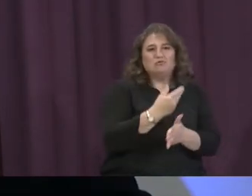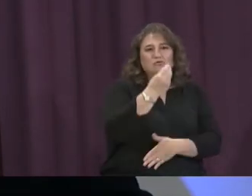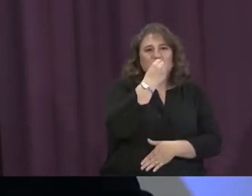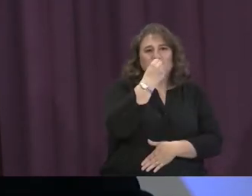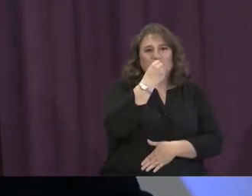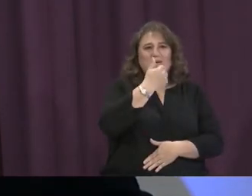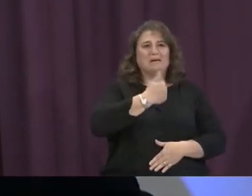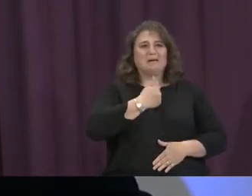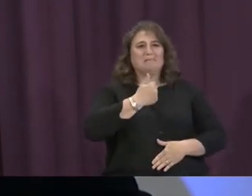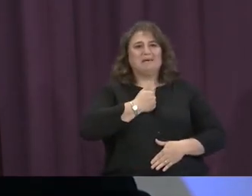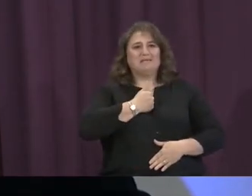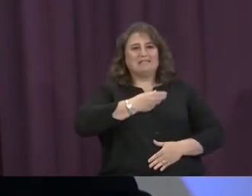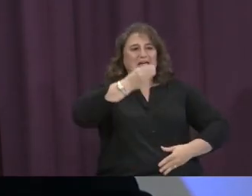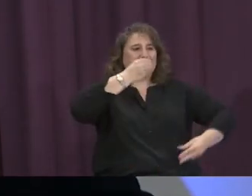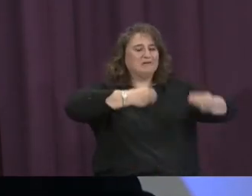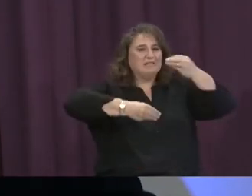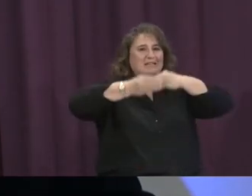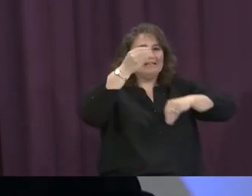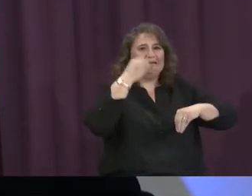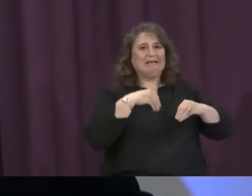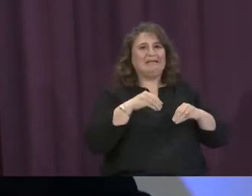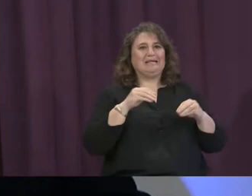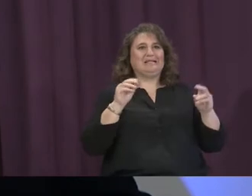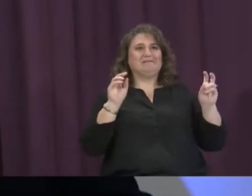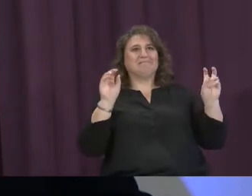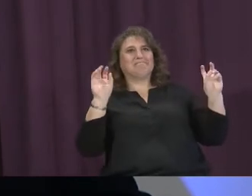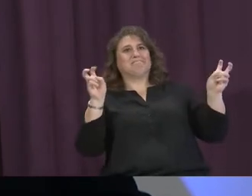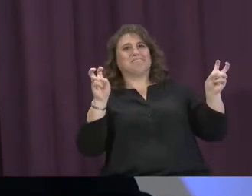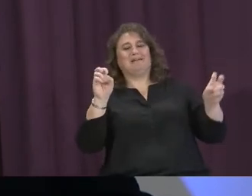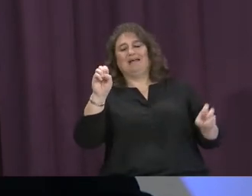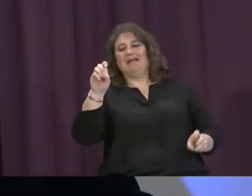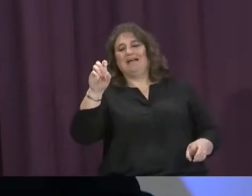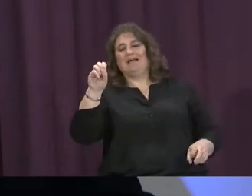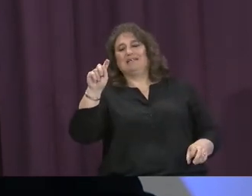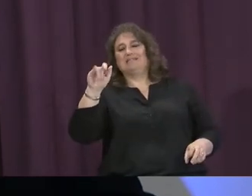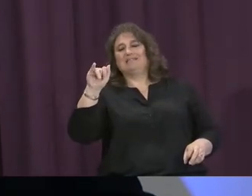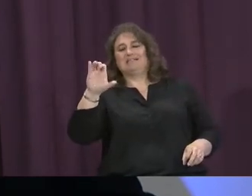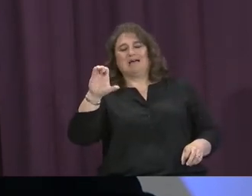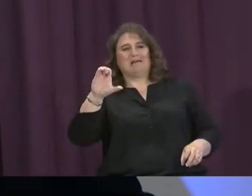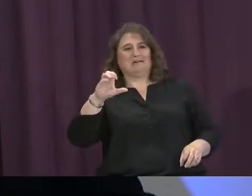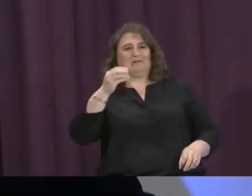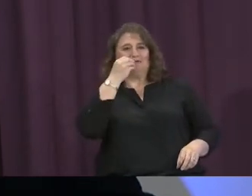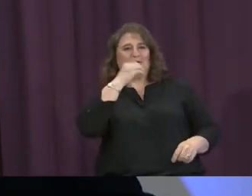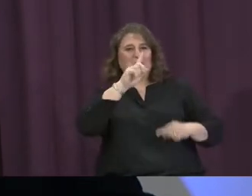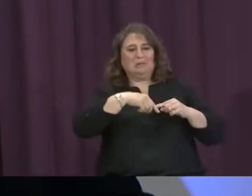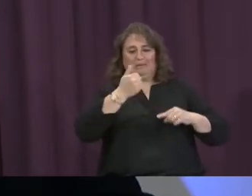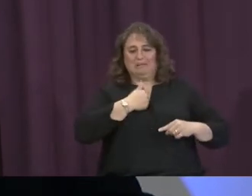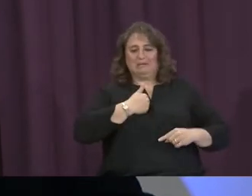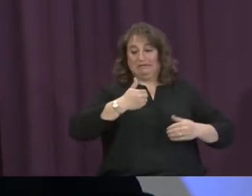eating exotic foods probably for the most part when I was very young. Uh-huh.